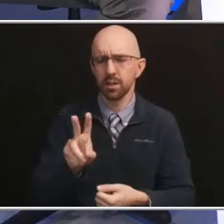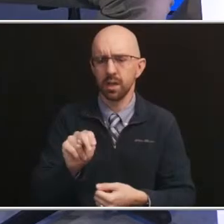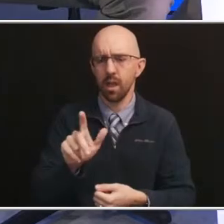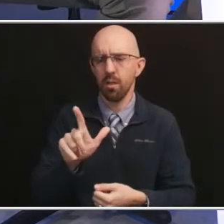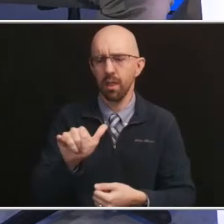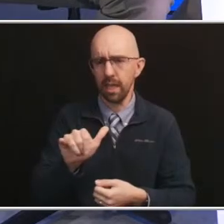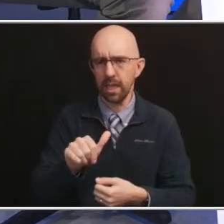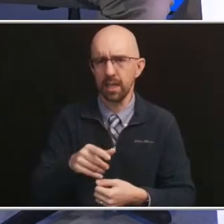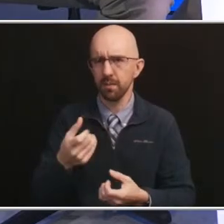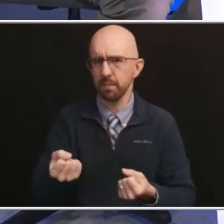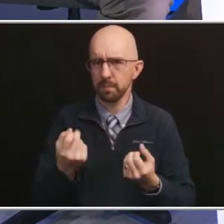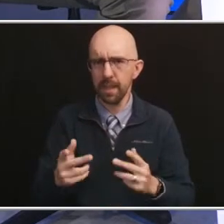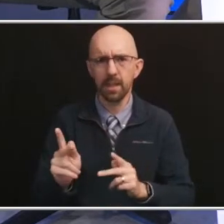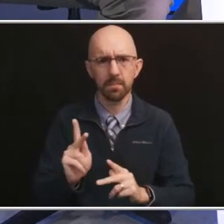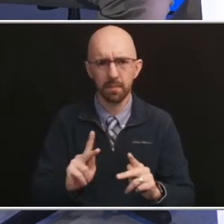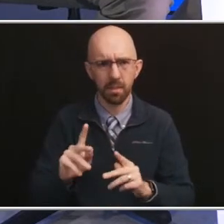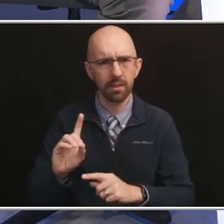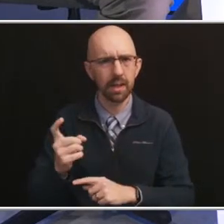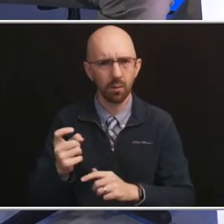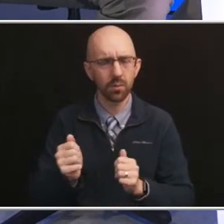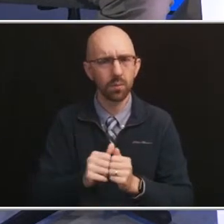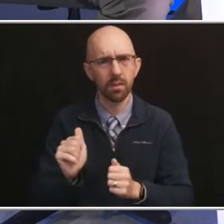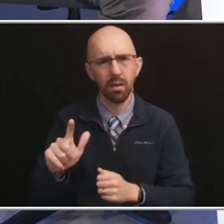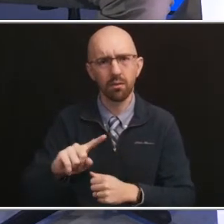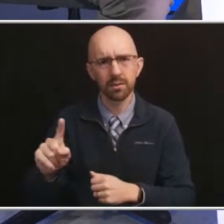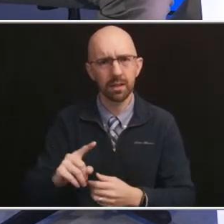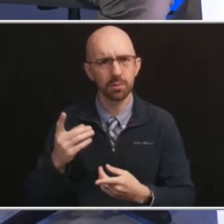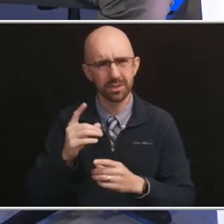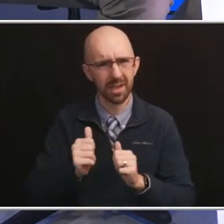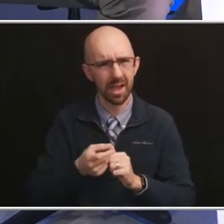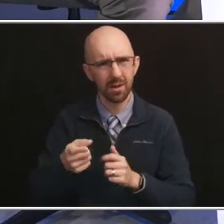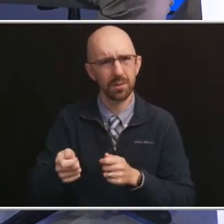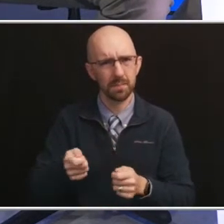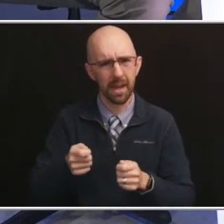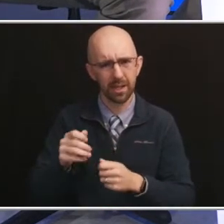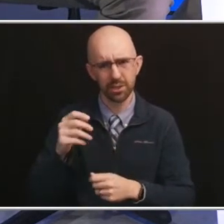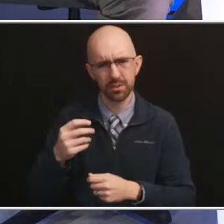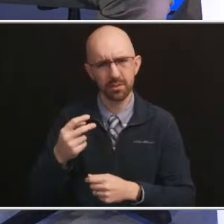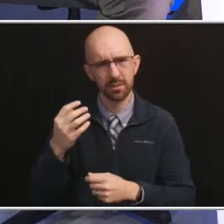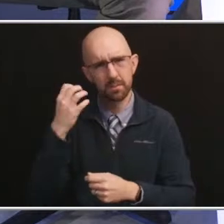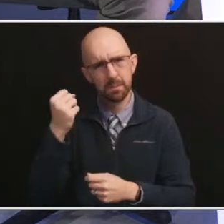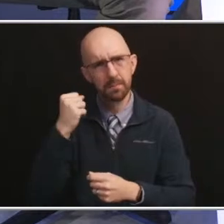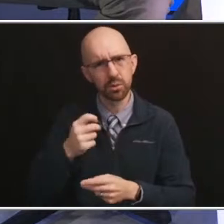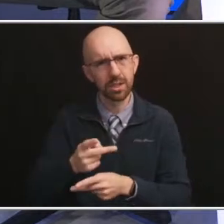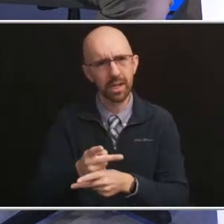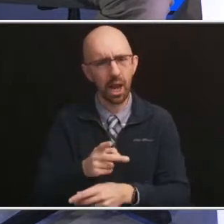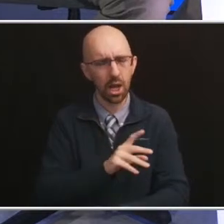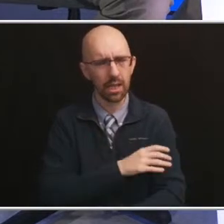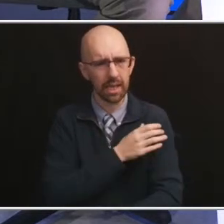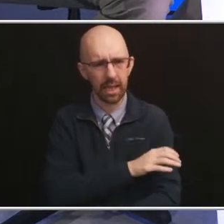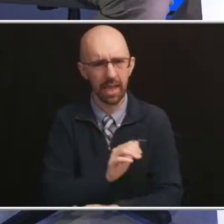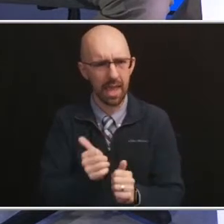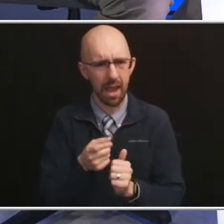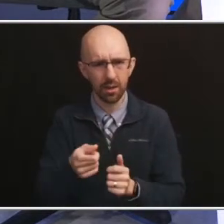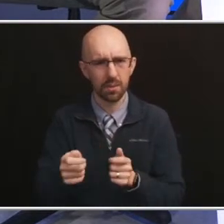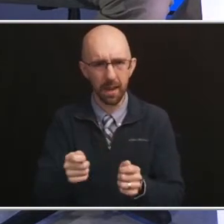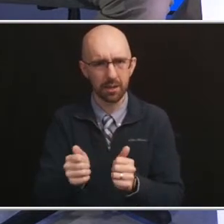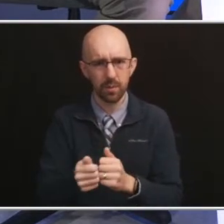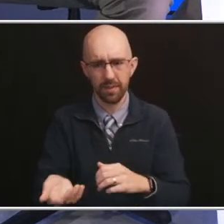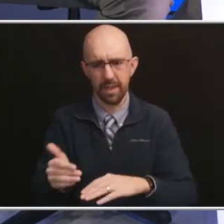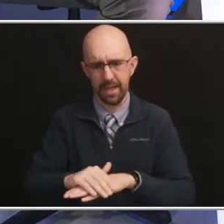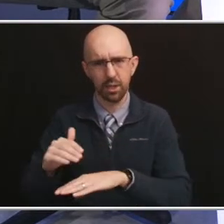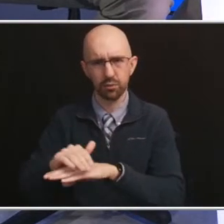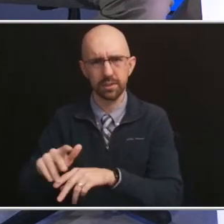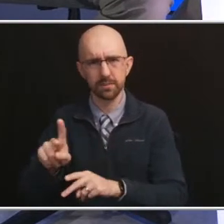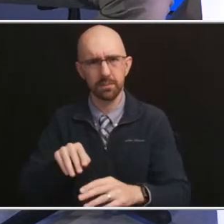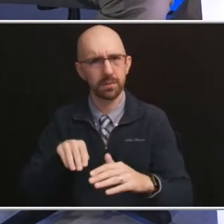people being diagnosed with Alzheimer's disease, how do you manage a memory care clinic? Are you getting, how do you manage with the increase of people needing the help?